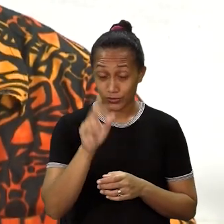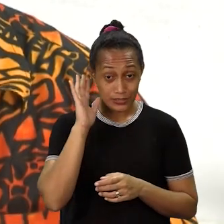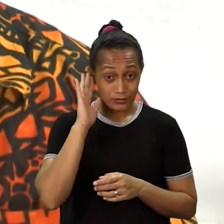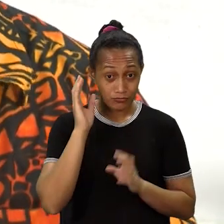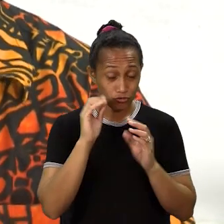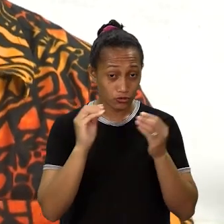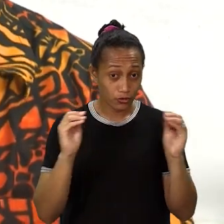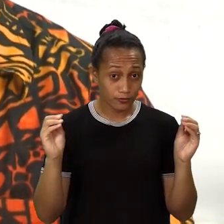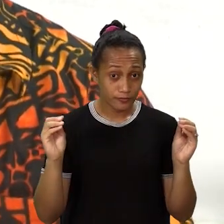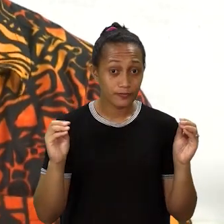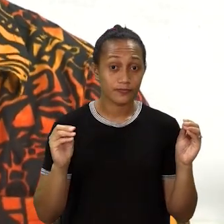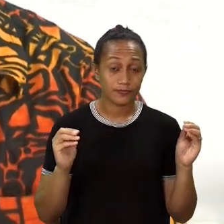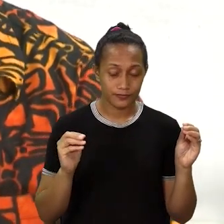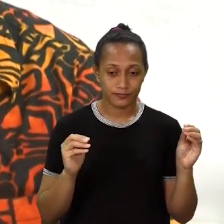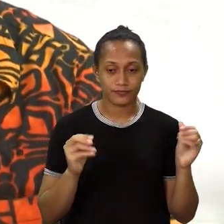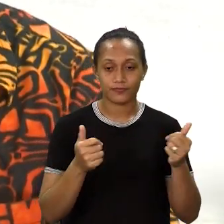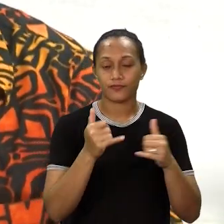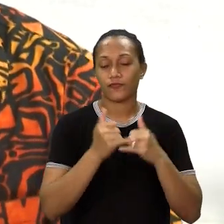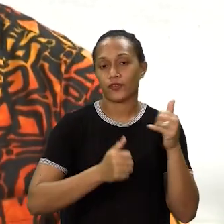Did you?